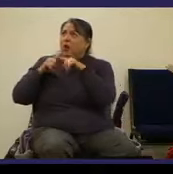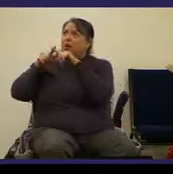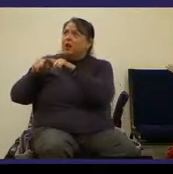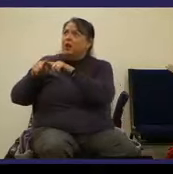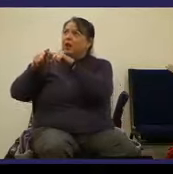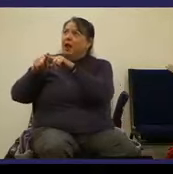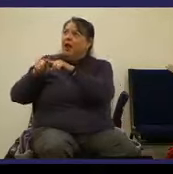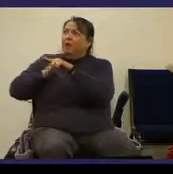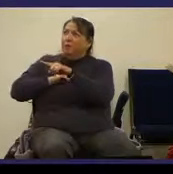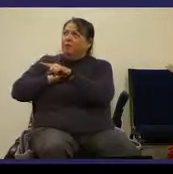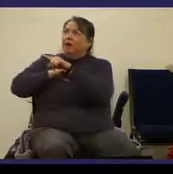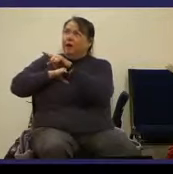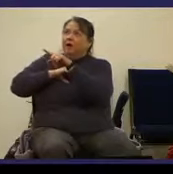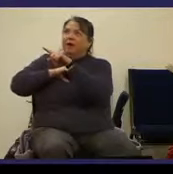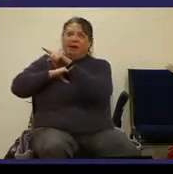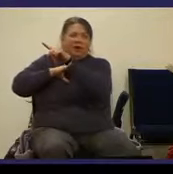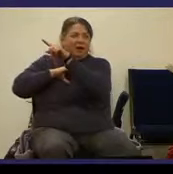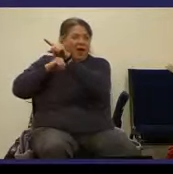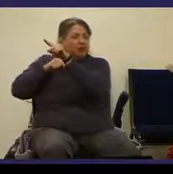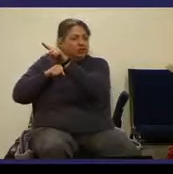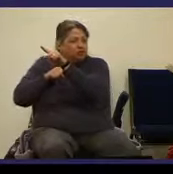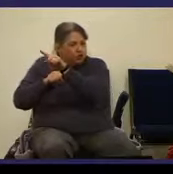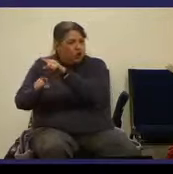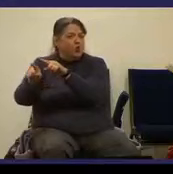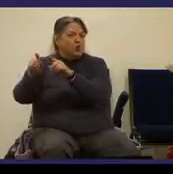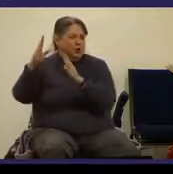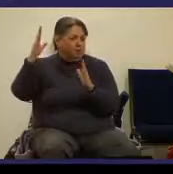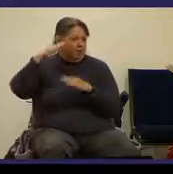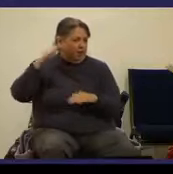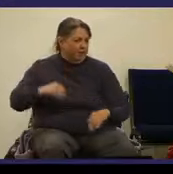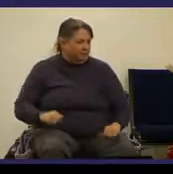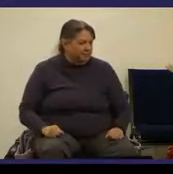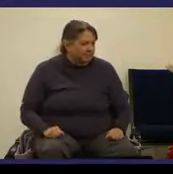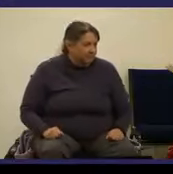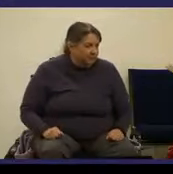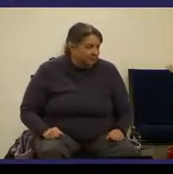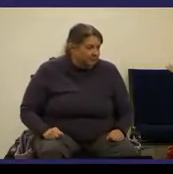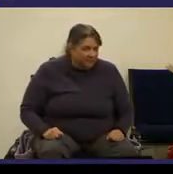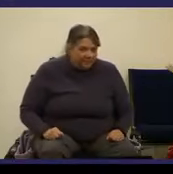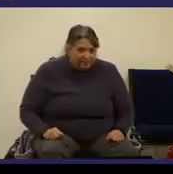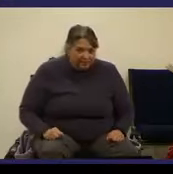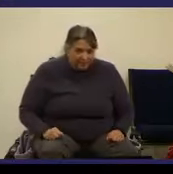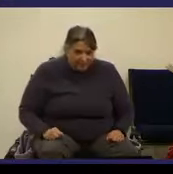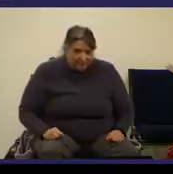hope even in the middle of legitimate sadness.